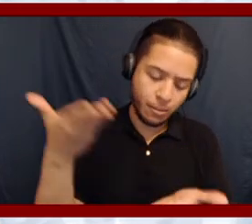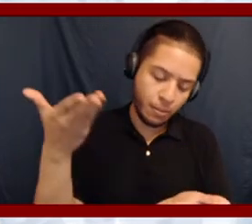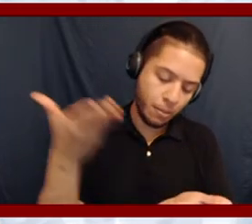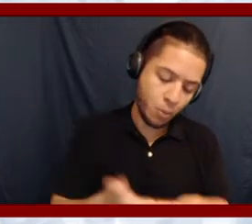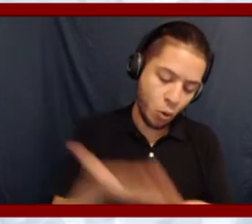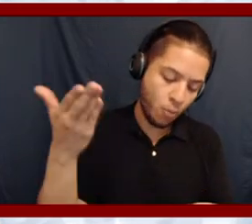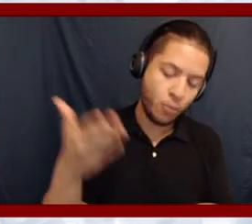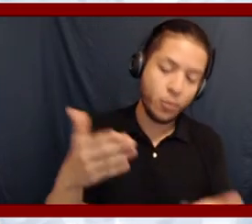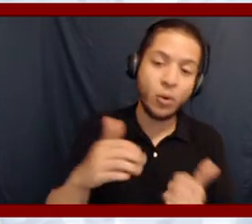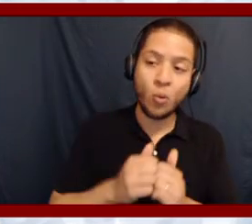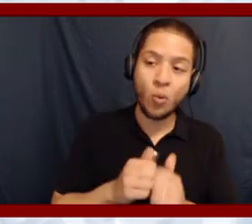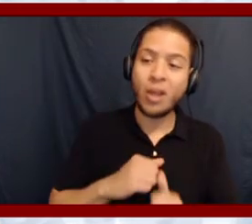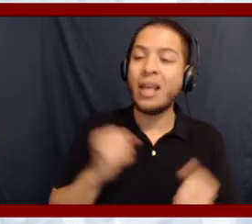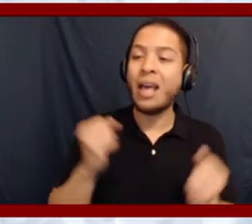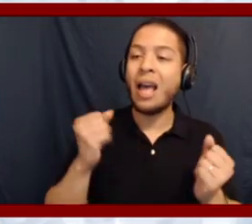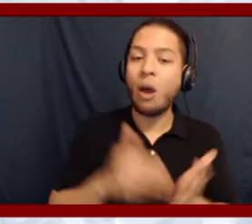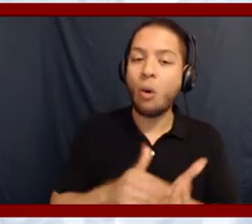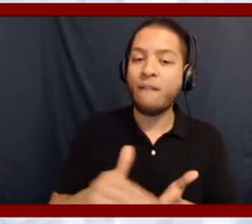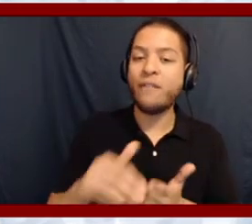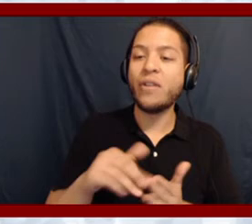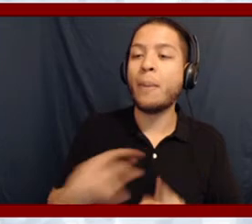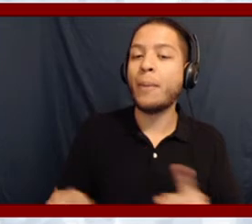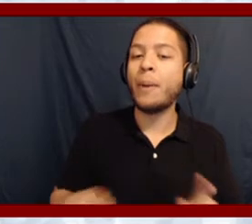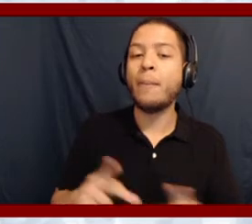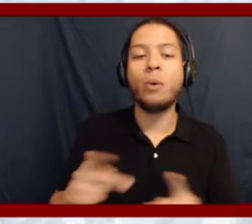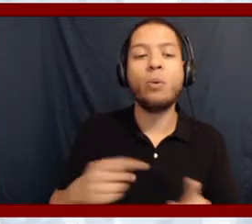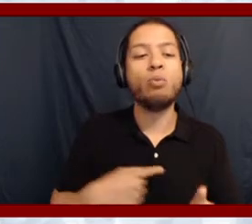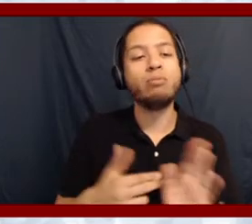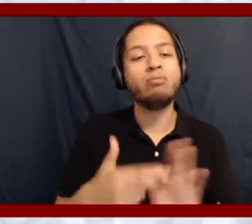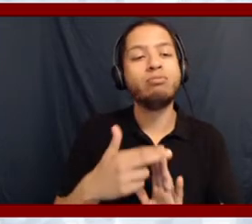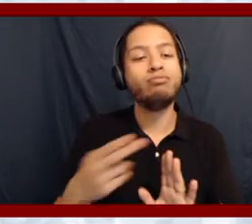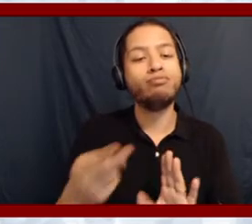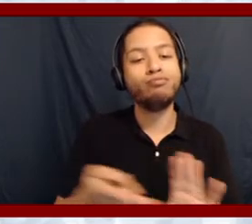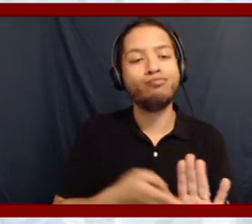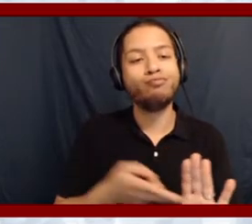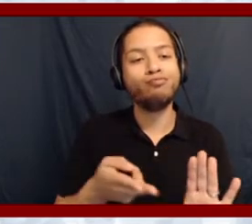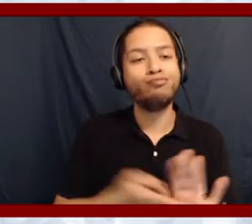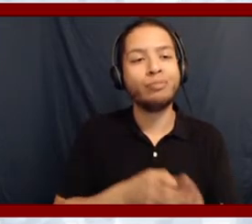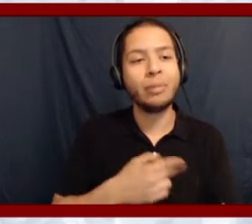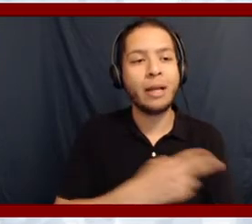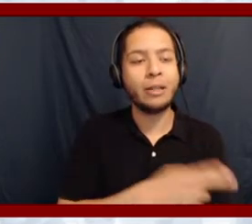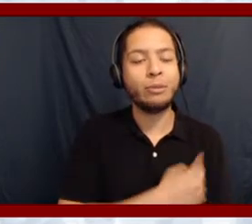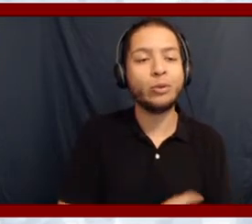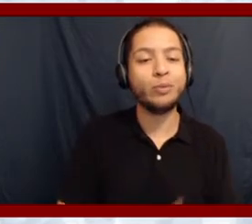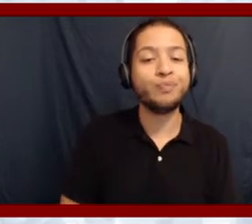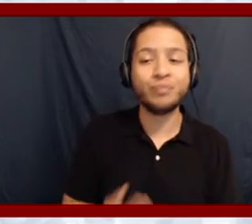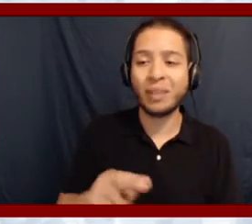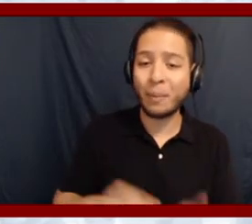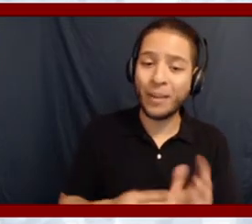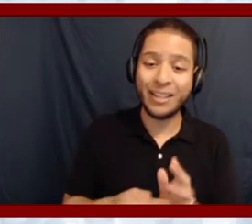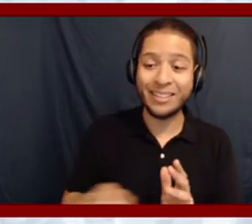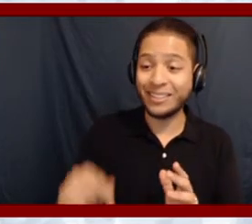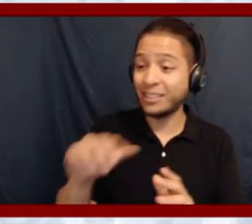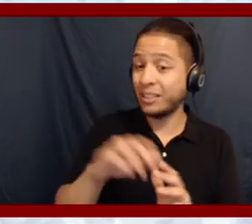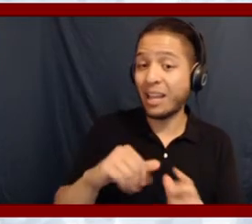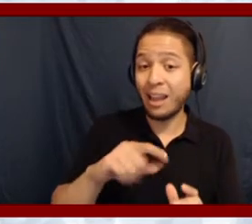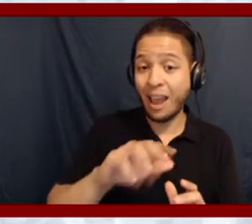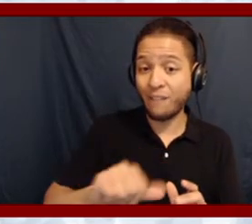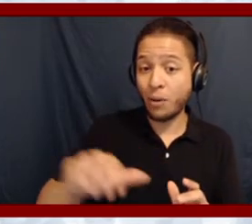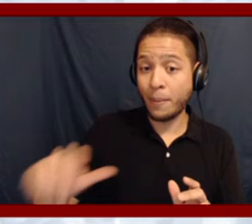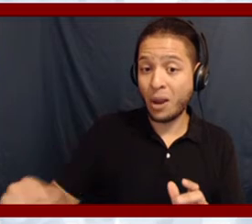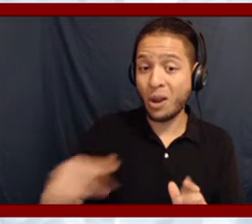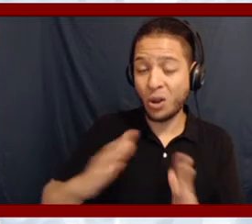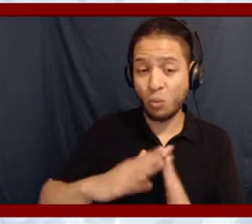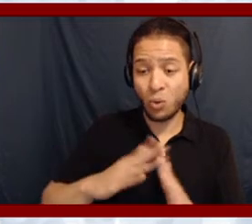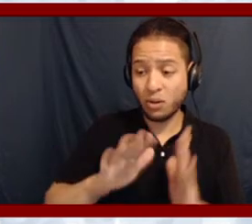of hospitalizations and deaths. So we need to mobilize the African American community, and the best way to do that is to